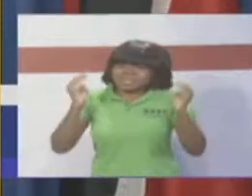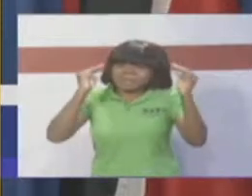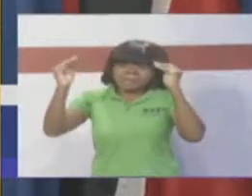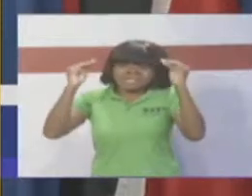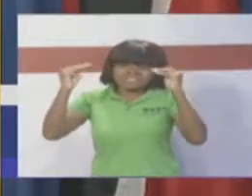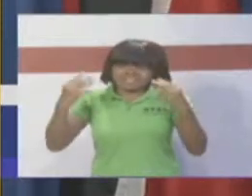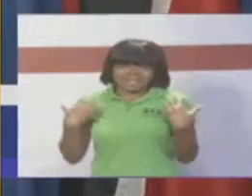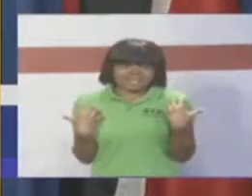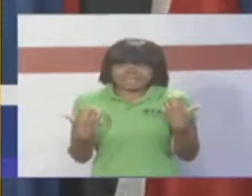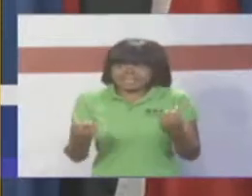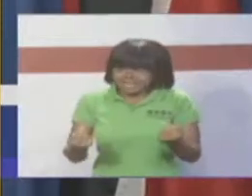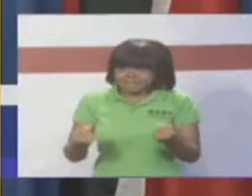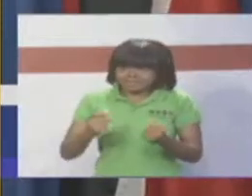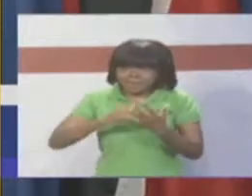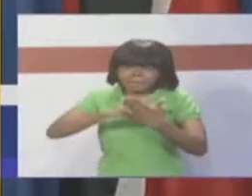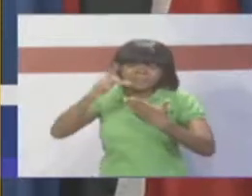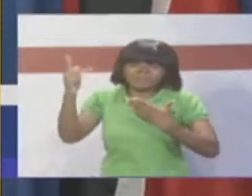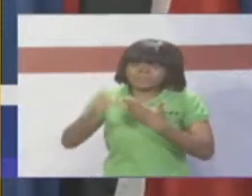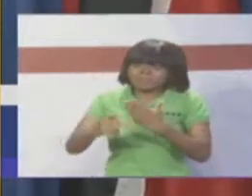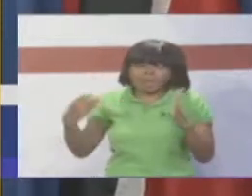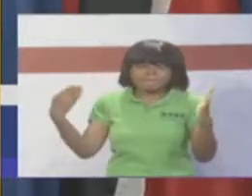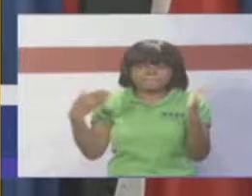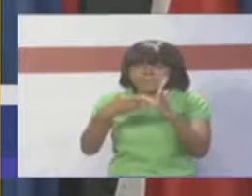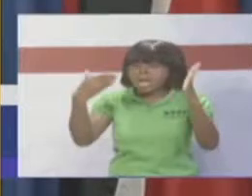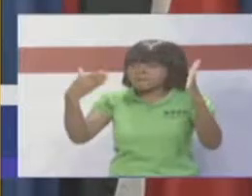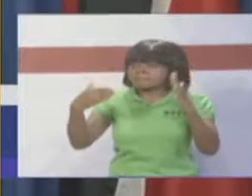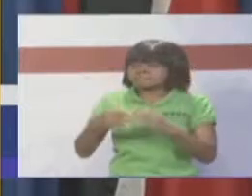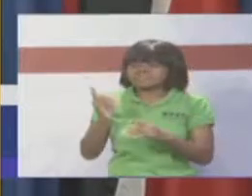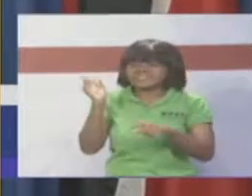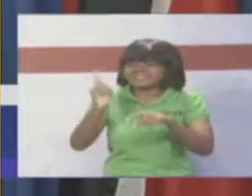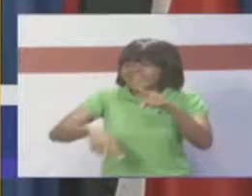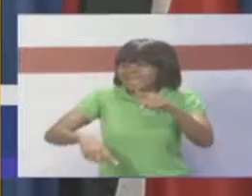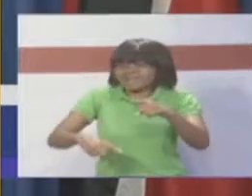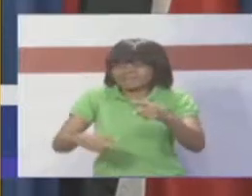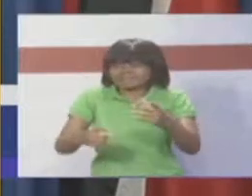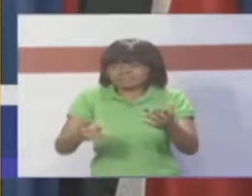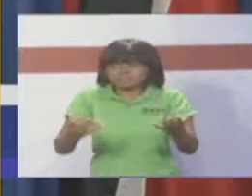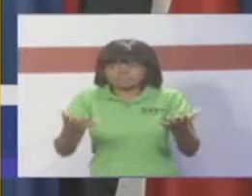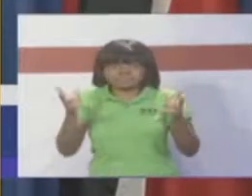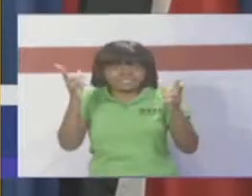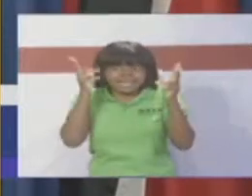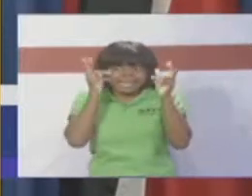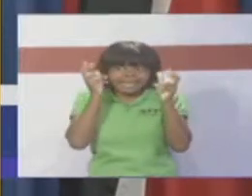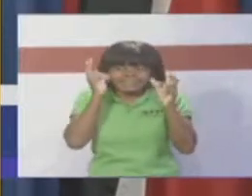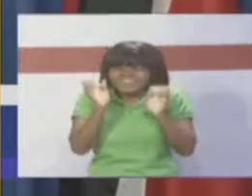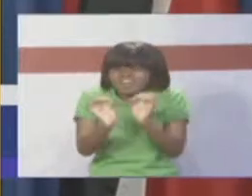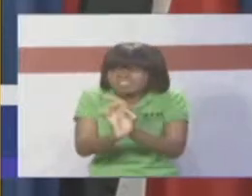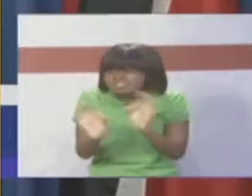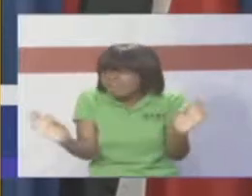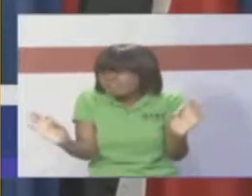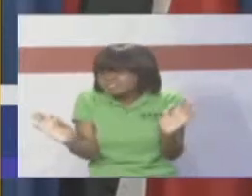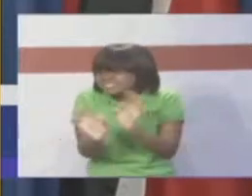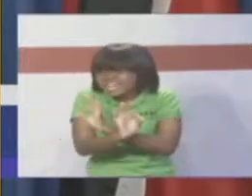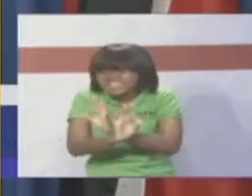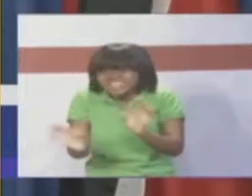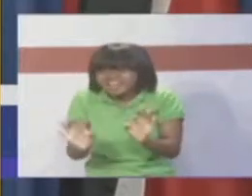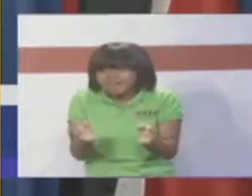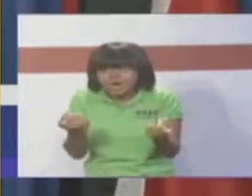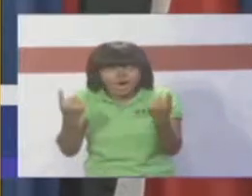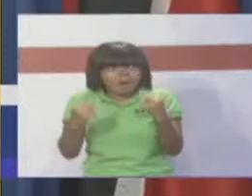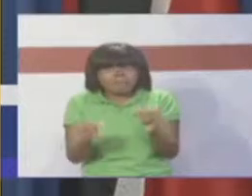in March it was the solution? We know enough about vaccines to know in March of this year that if we vaccinated the